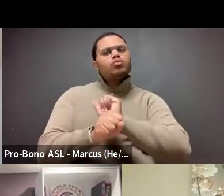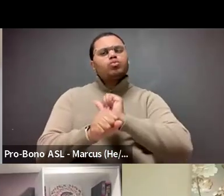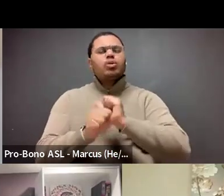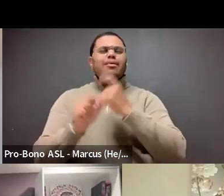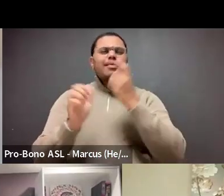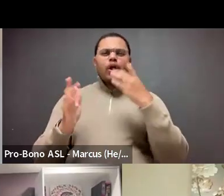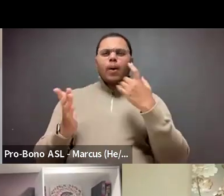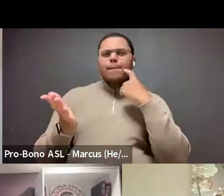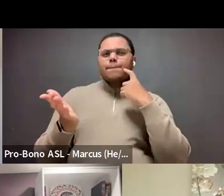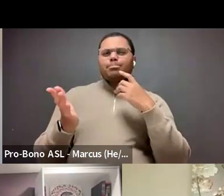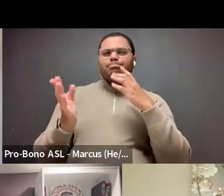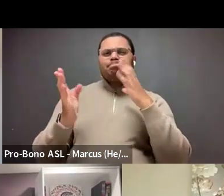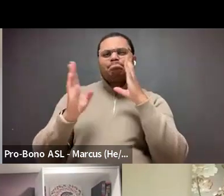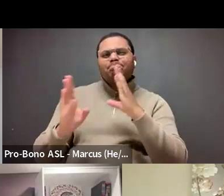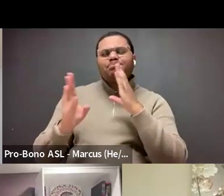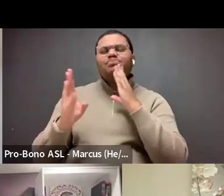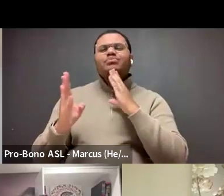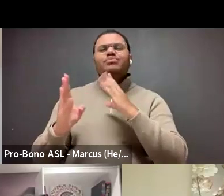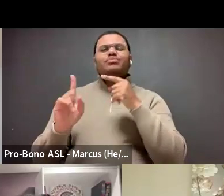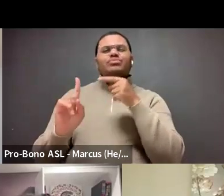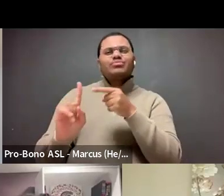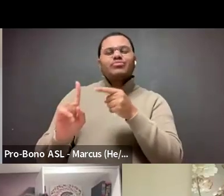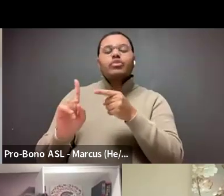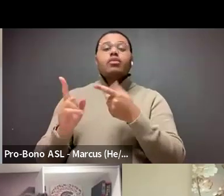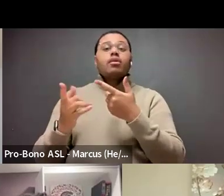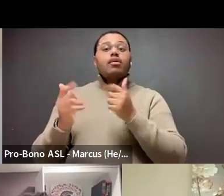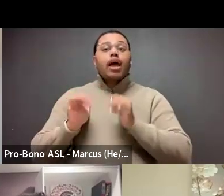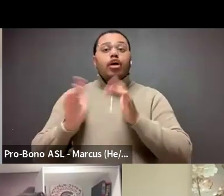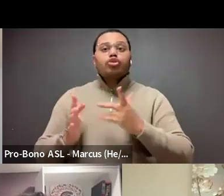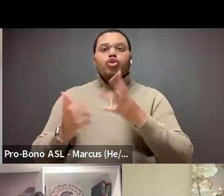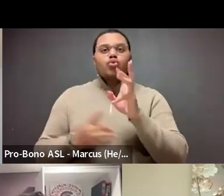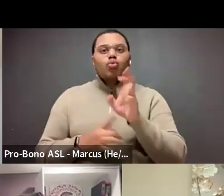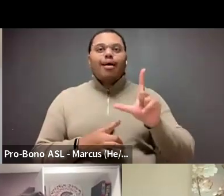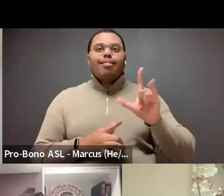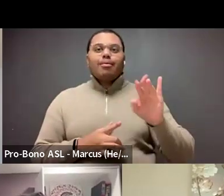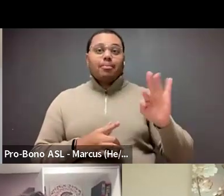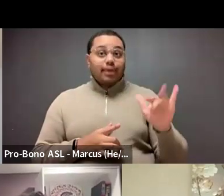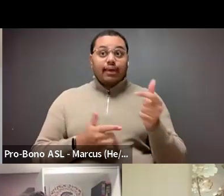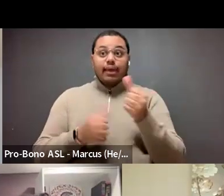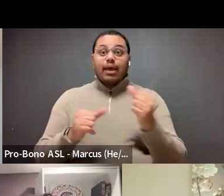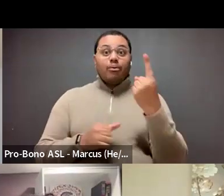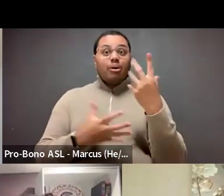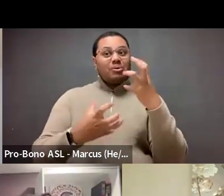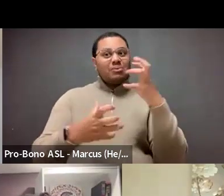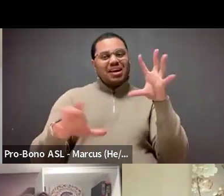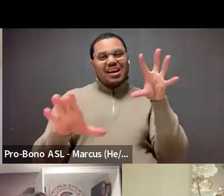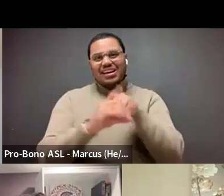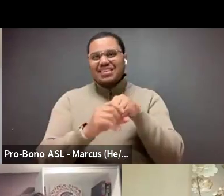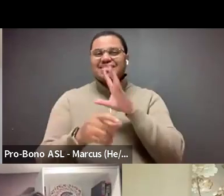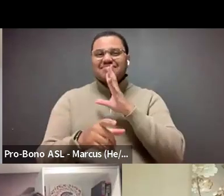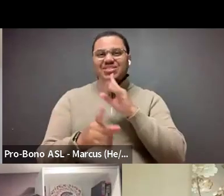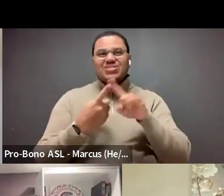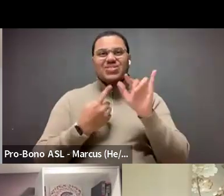well-being? What an excellent question. So, does anyone want to jump in and speak to that